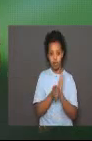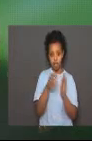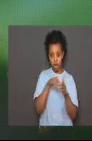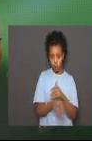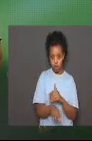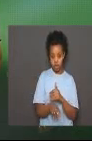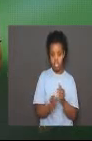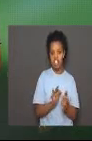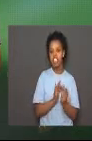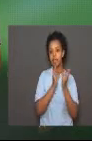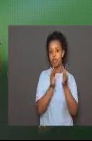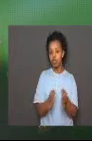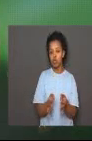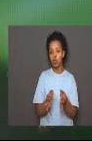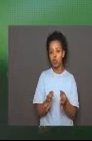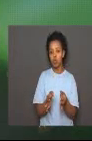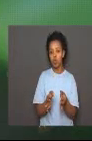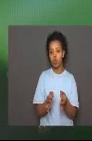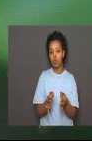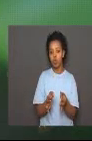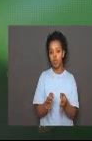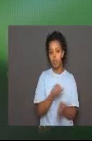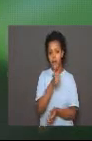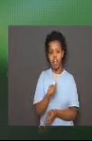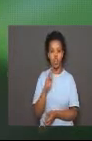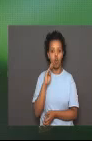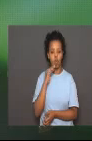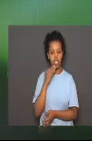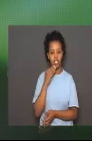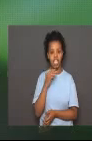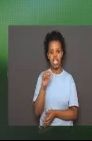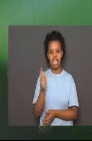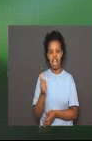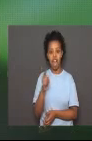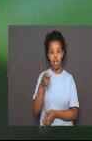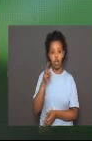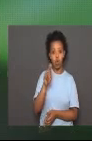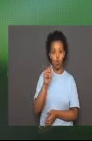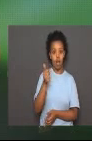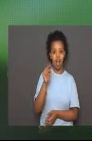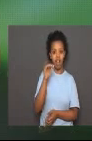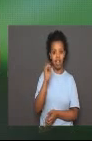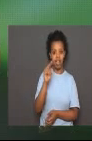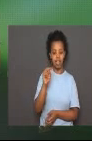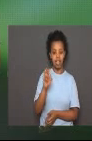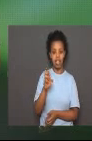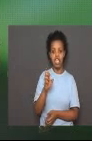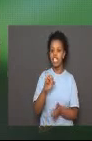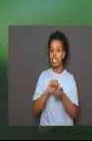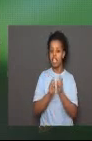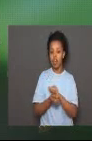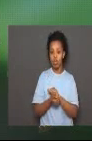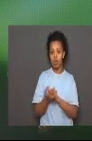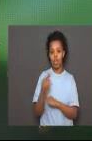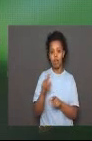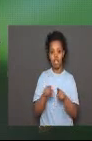the substitution had been any base other than guanine, because the DNA